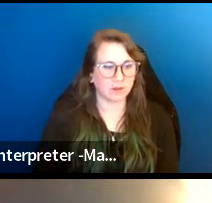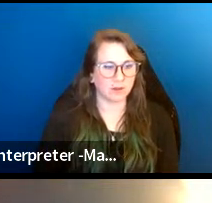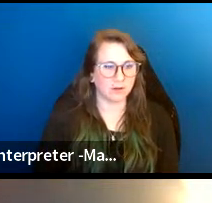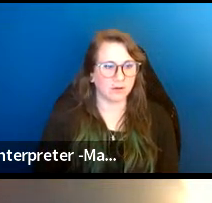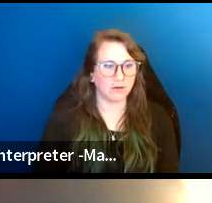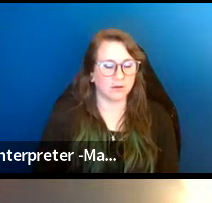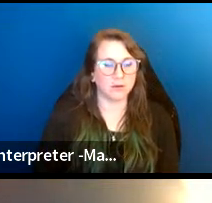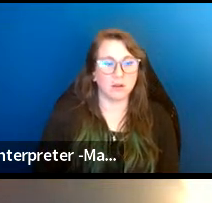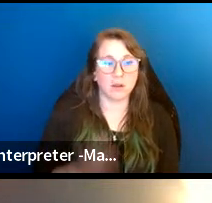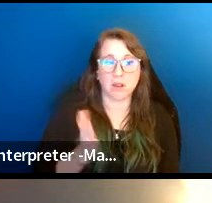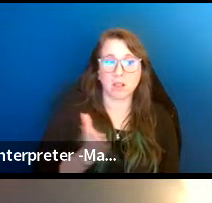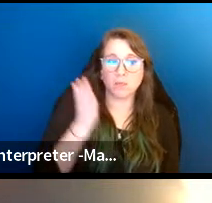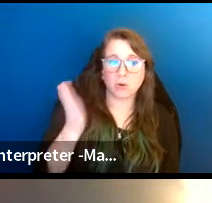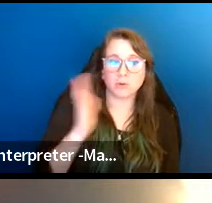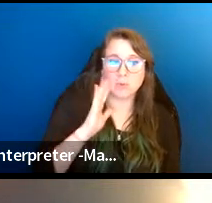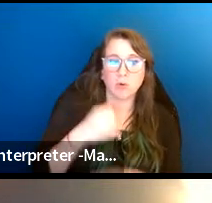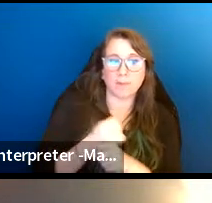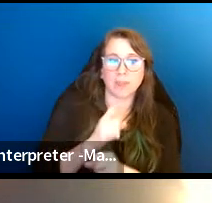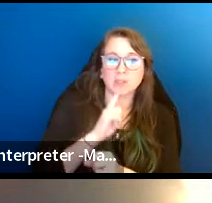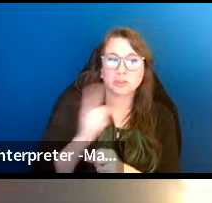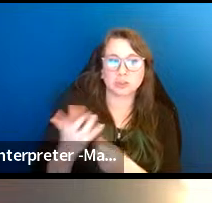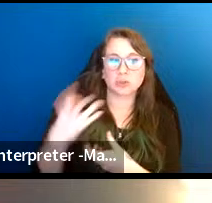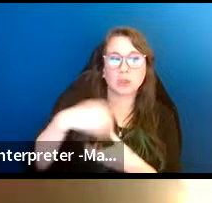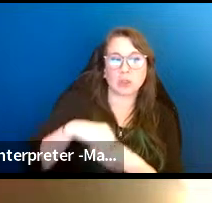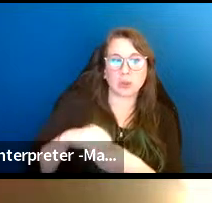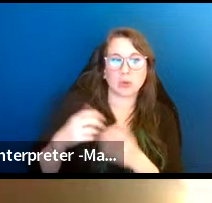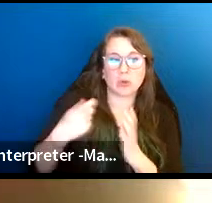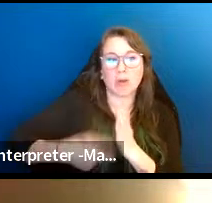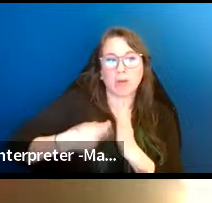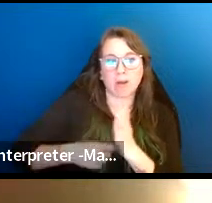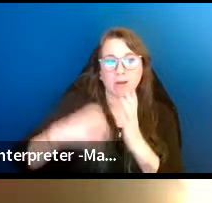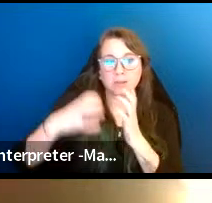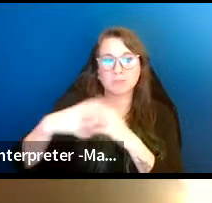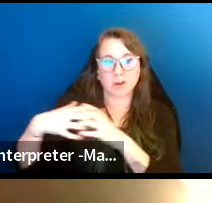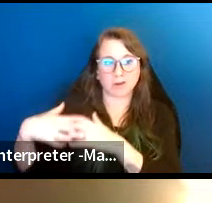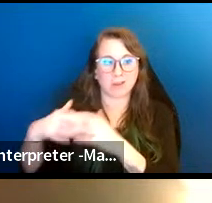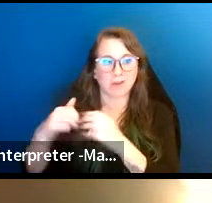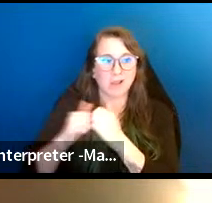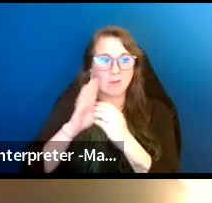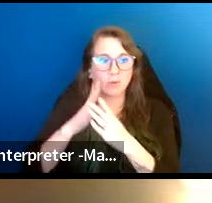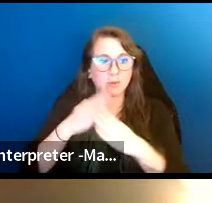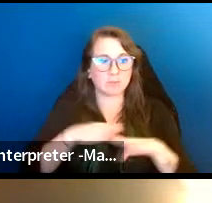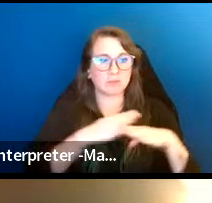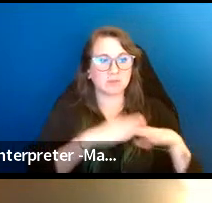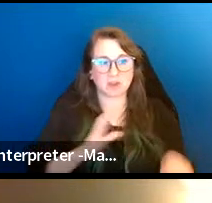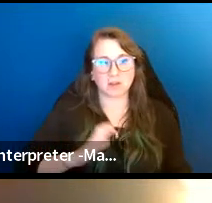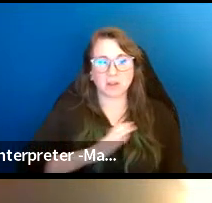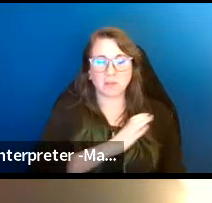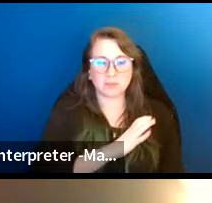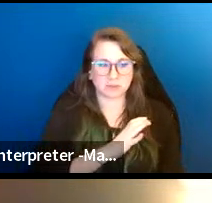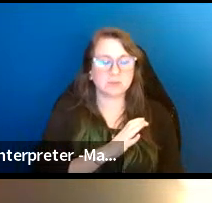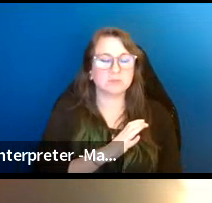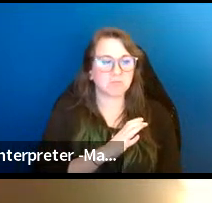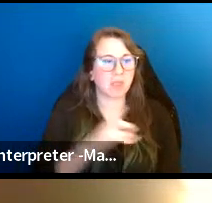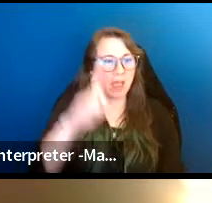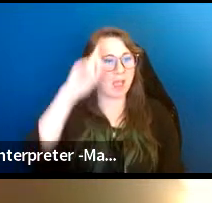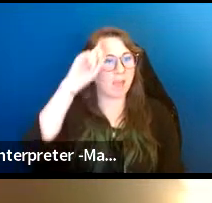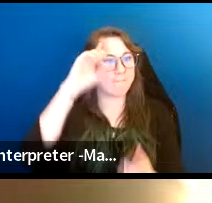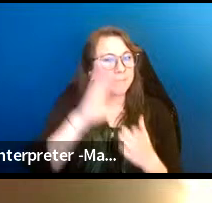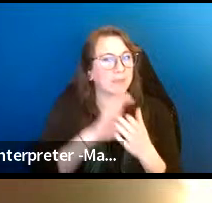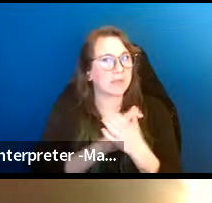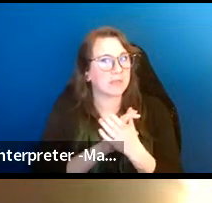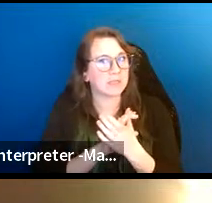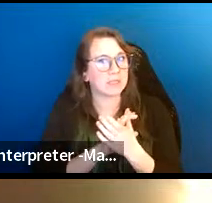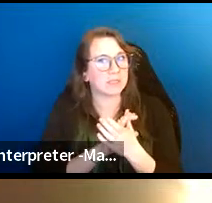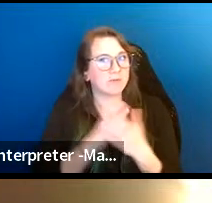And on the proposal, we'll make sure to include a cost breakdown and how that will be divided amongst the commission. Because I believe we